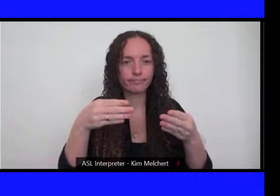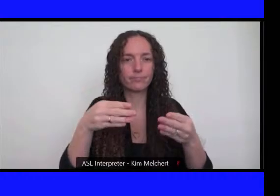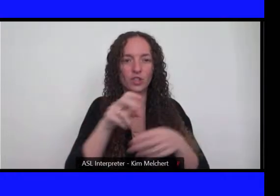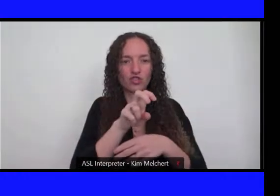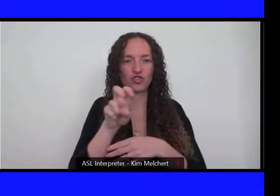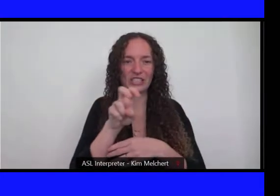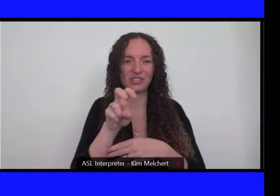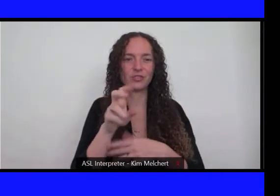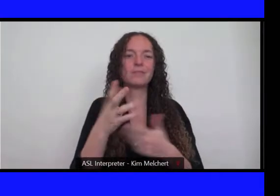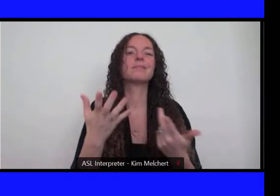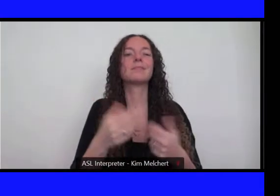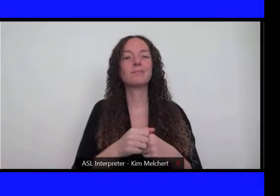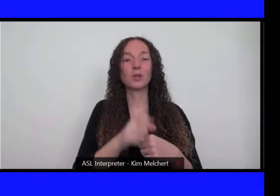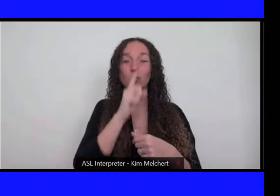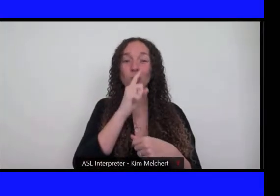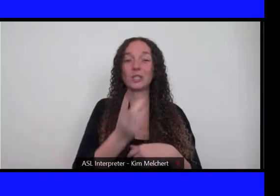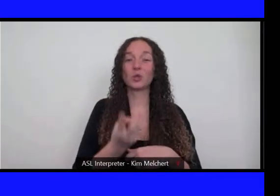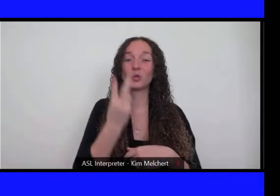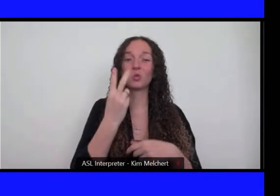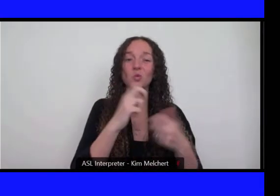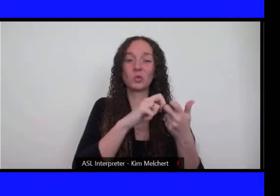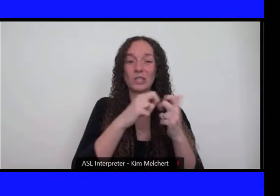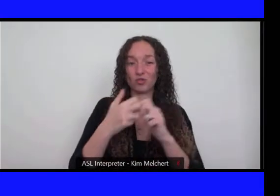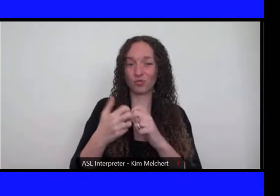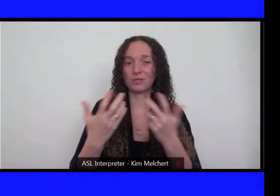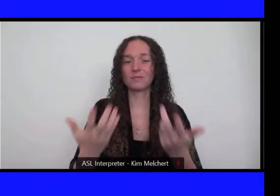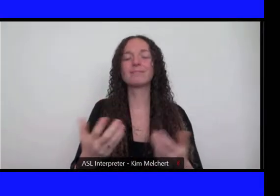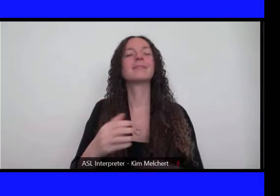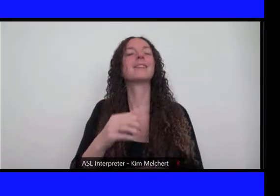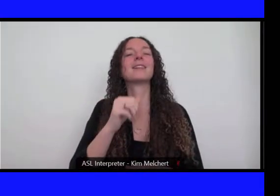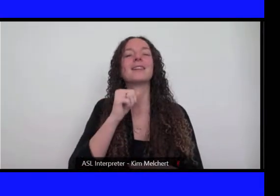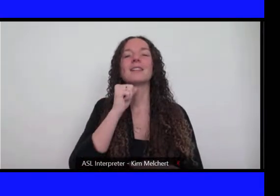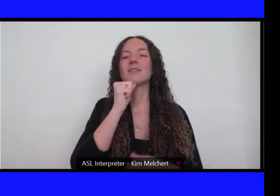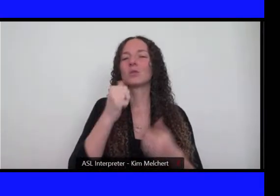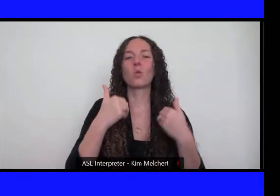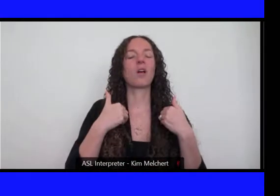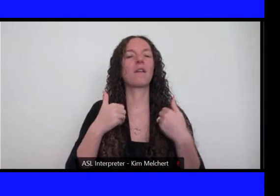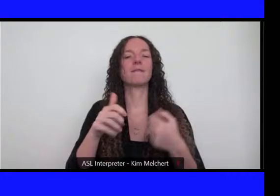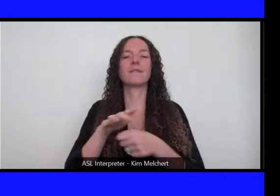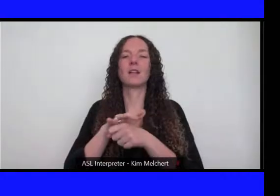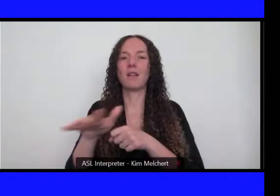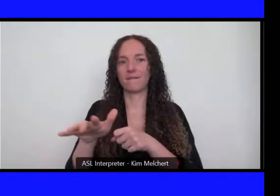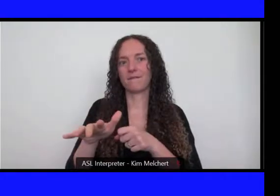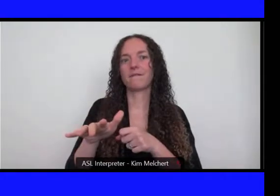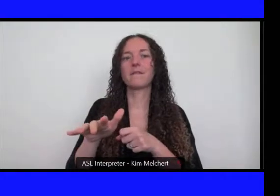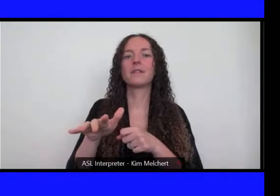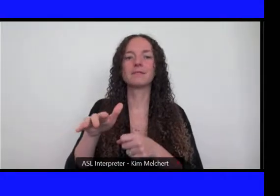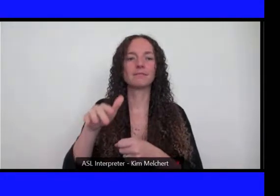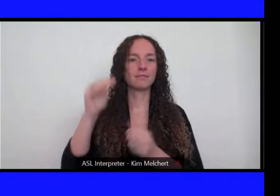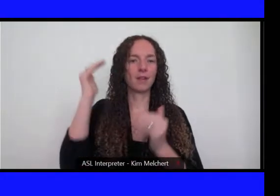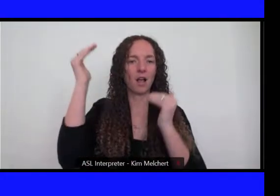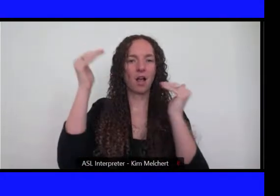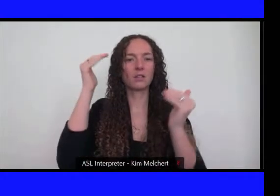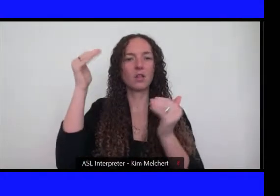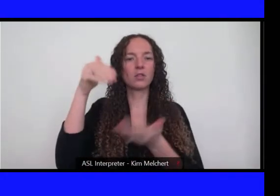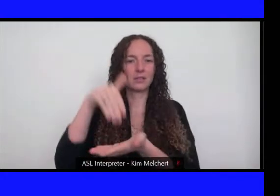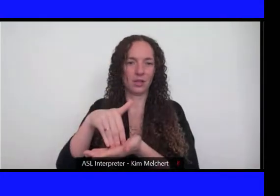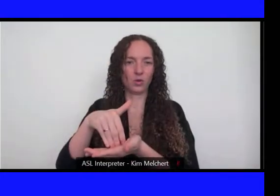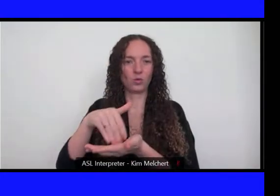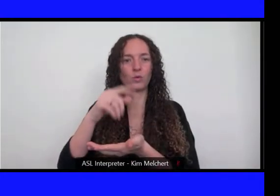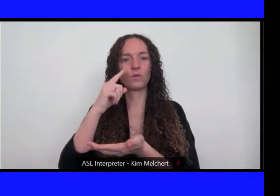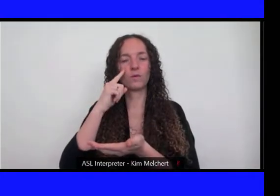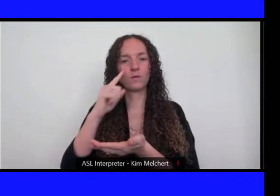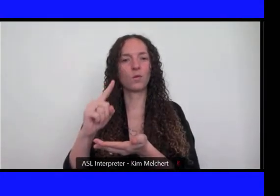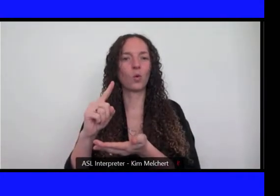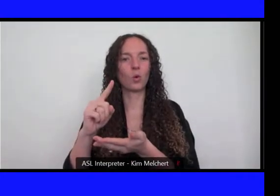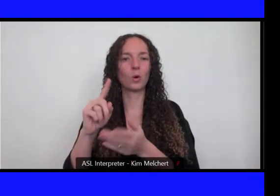Is there any other material that will be presented? I think this is all. Is that correct, Dr. Davis?